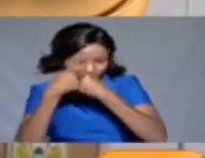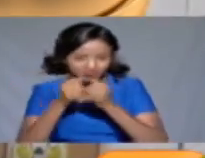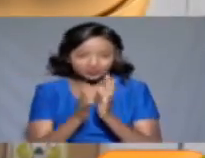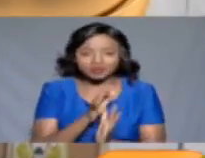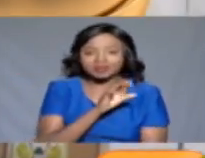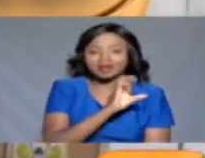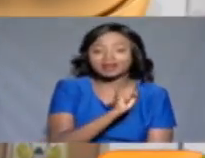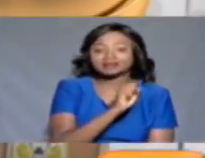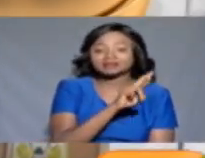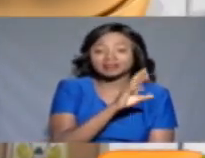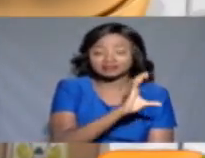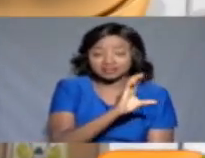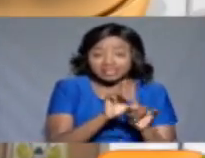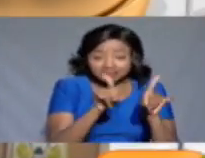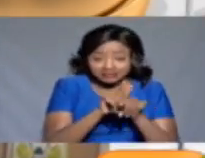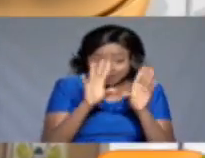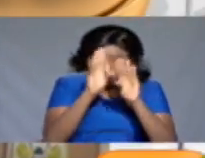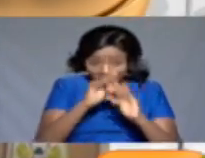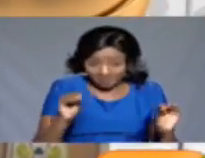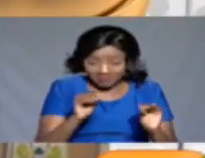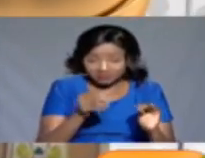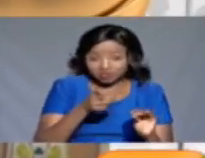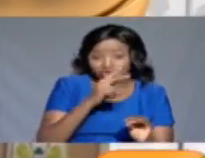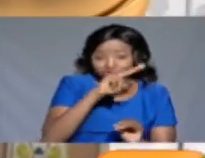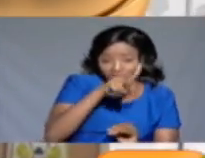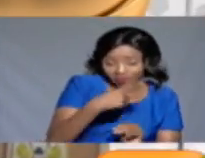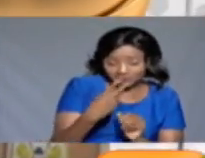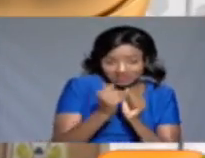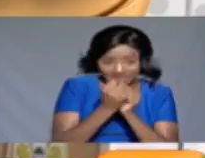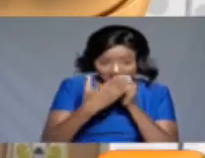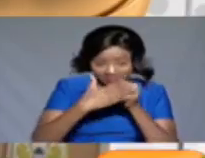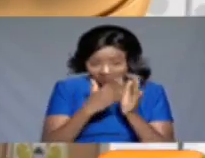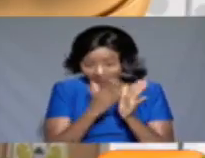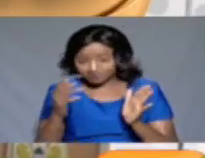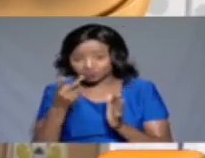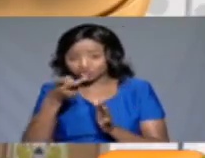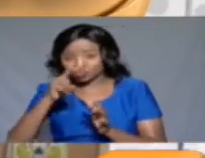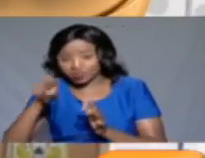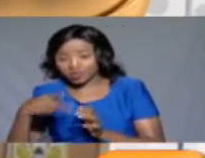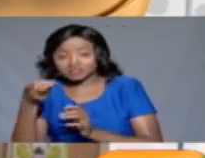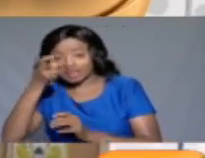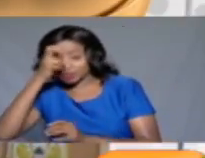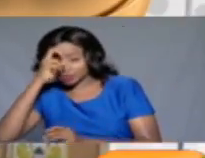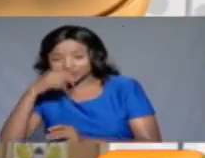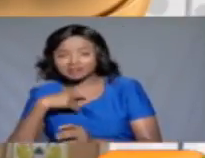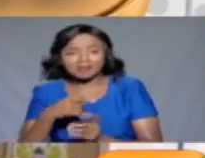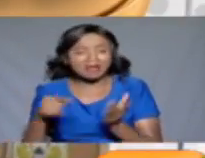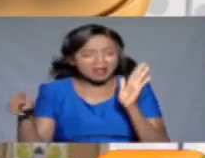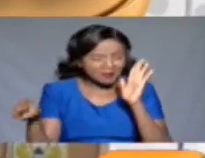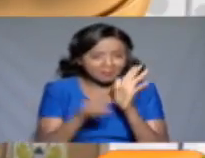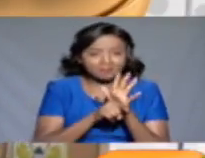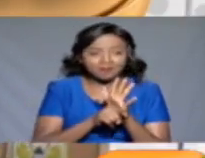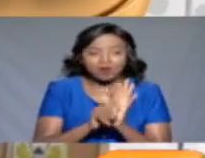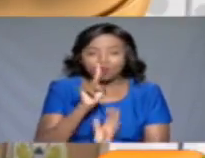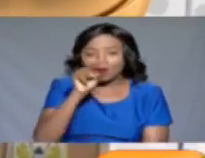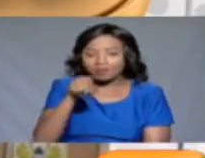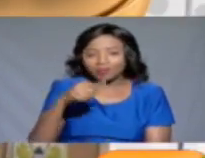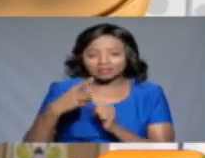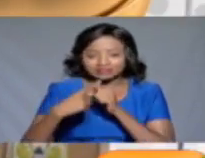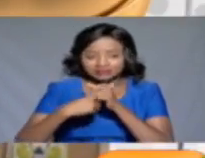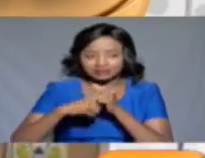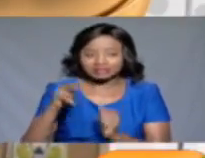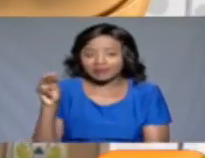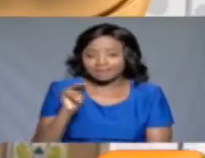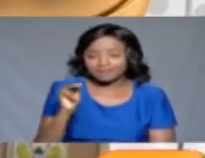in the 2019-2020 financial year slashed by 104.6 million shillings in the estimates tabled in the